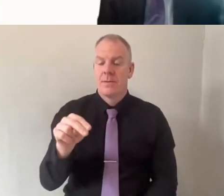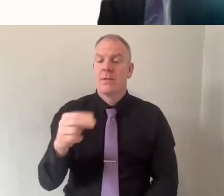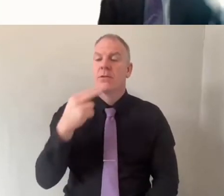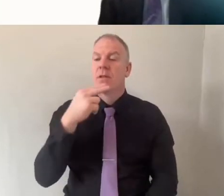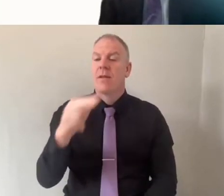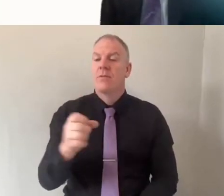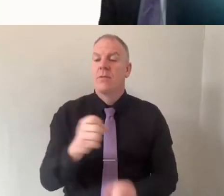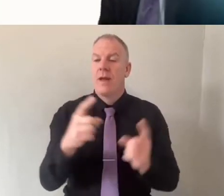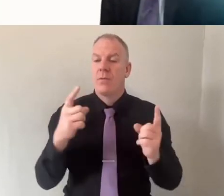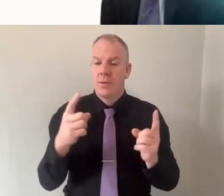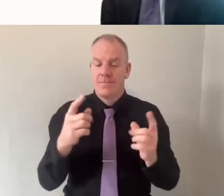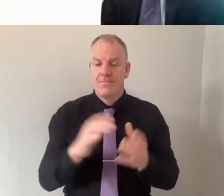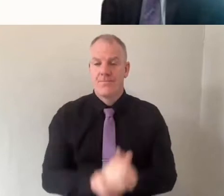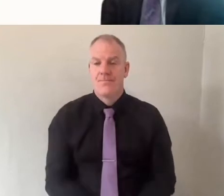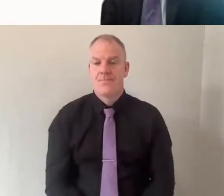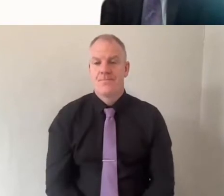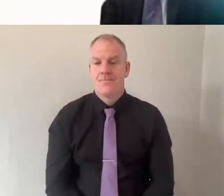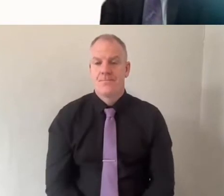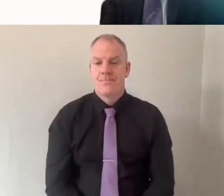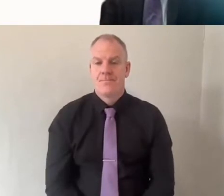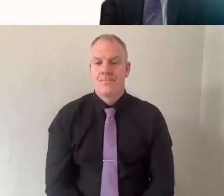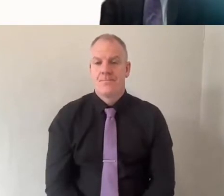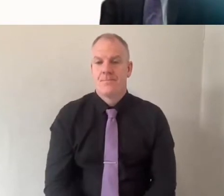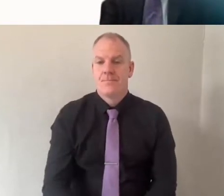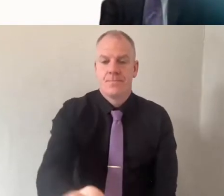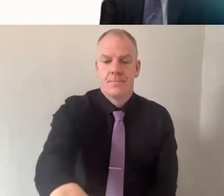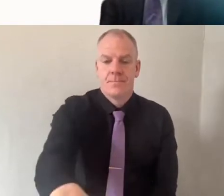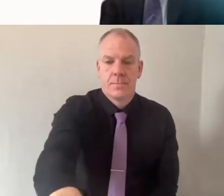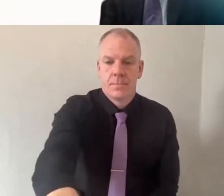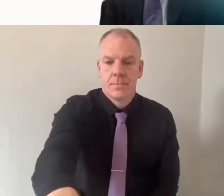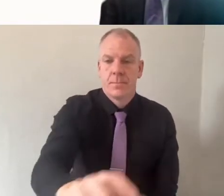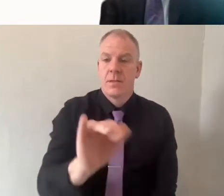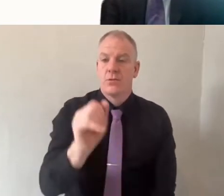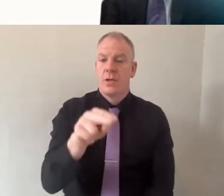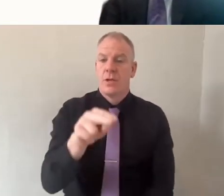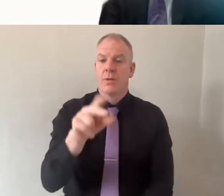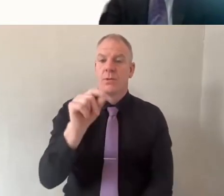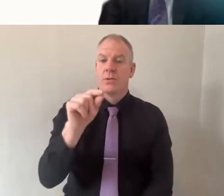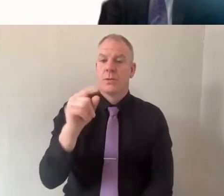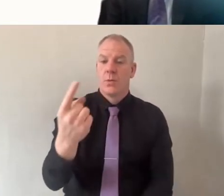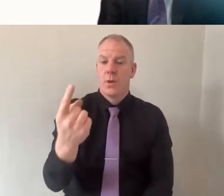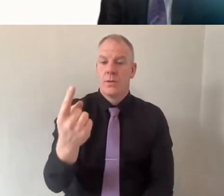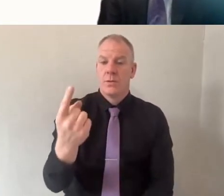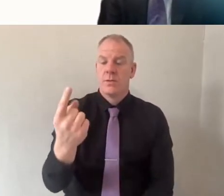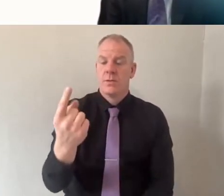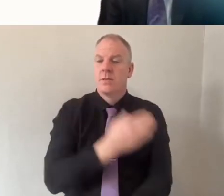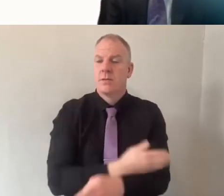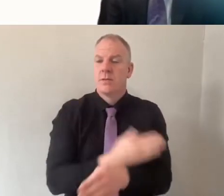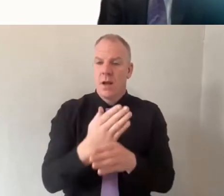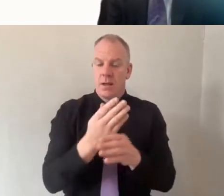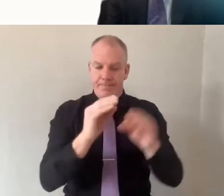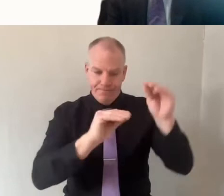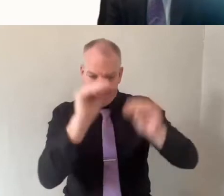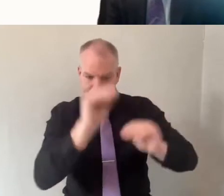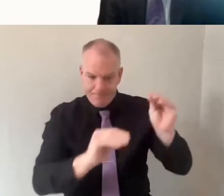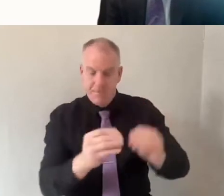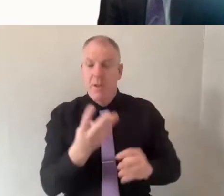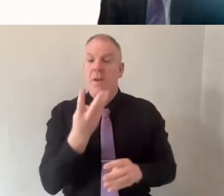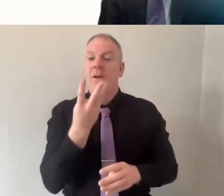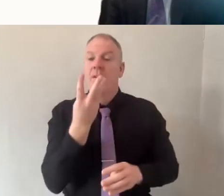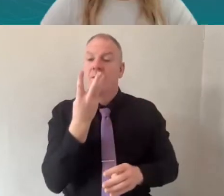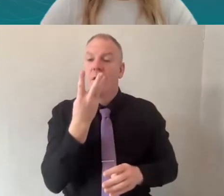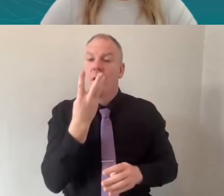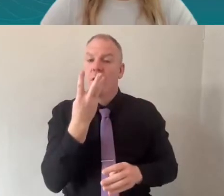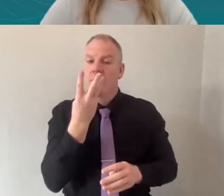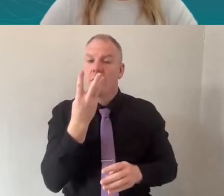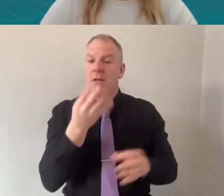afternoon, everybody. In January 2021, we began work on developing our fourth statement of strategy,